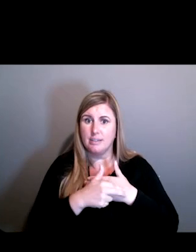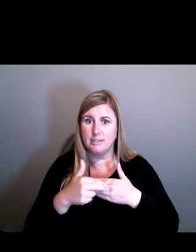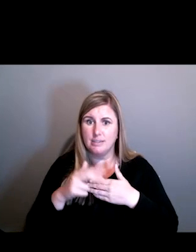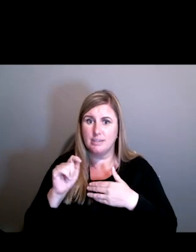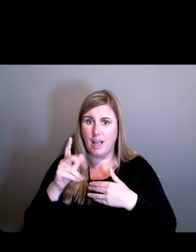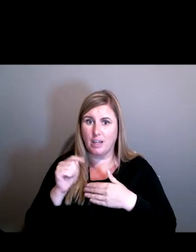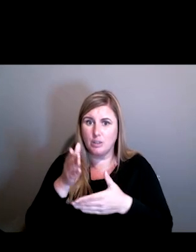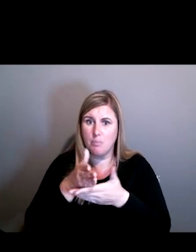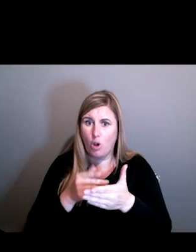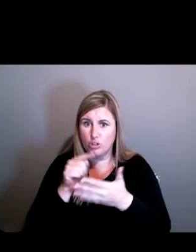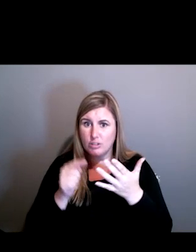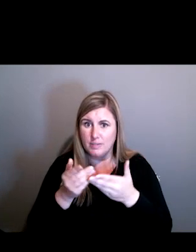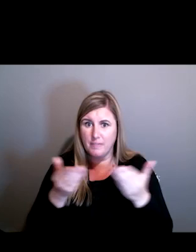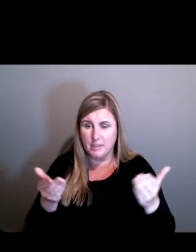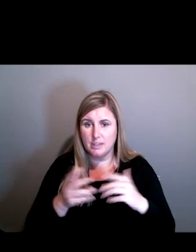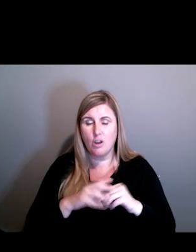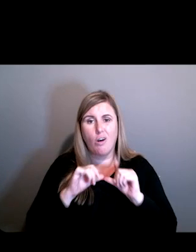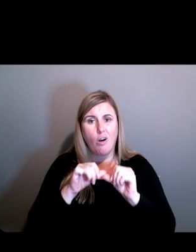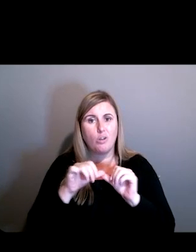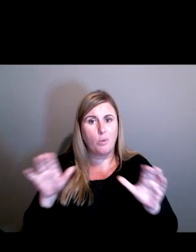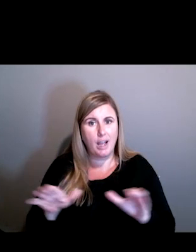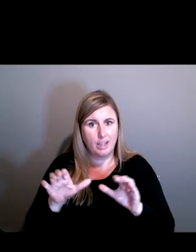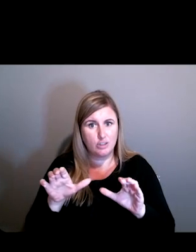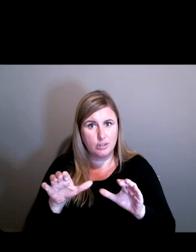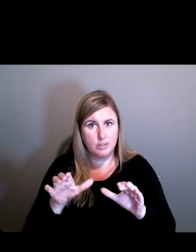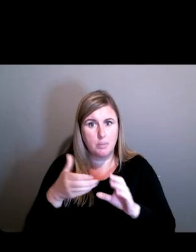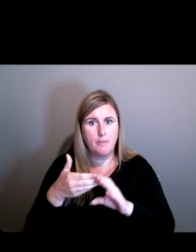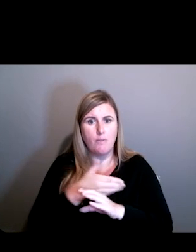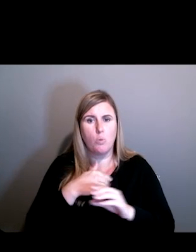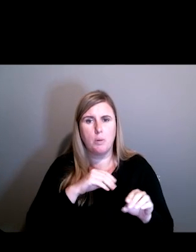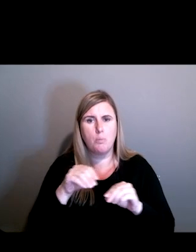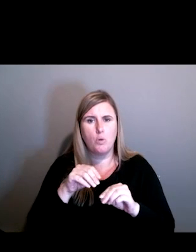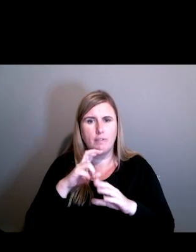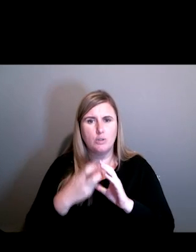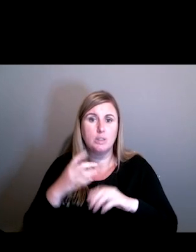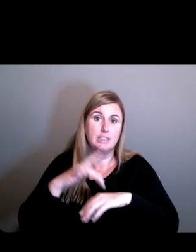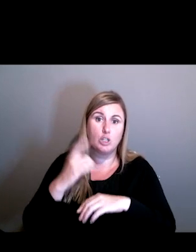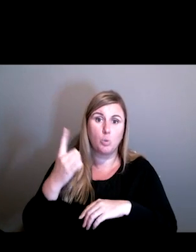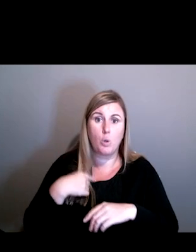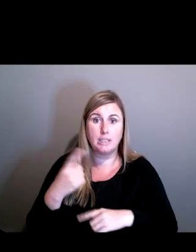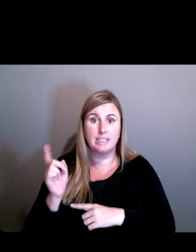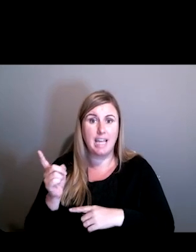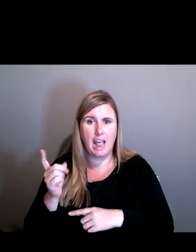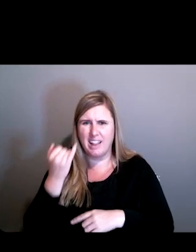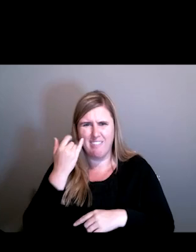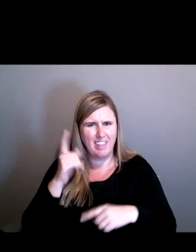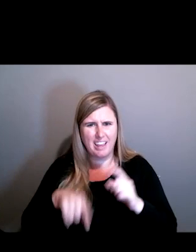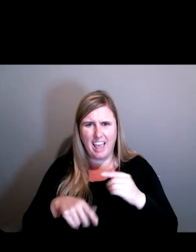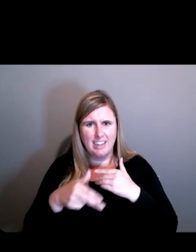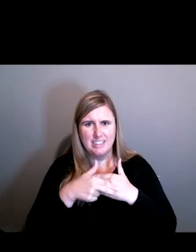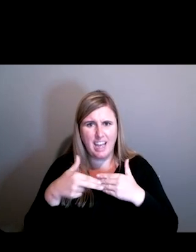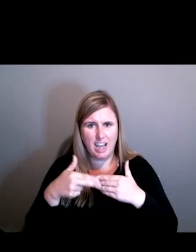tact the parts of things, tact ongoing actions before we move into touch the one that has a tail. If they